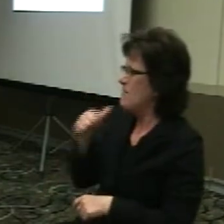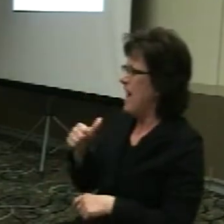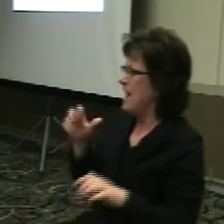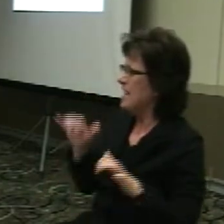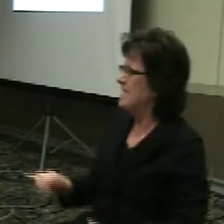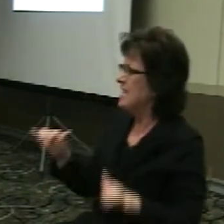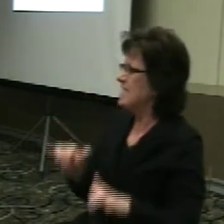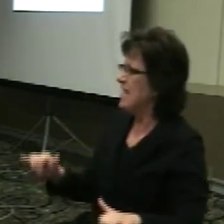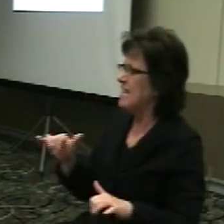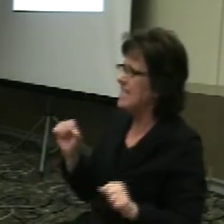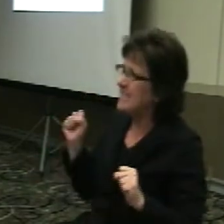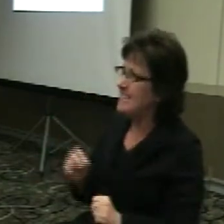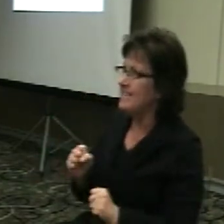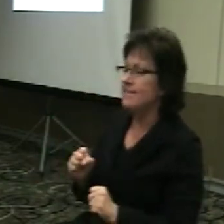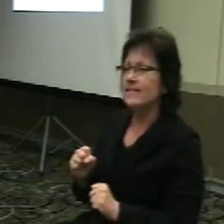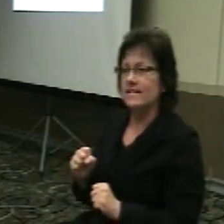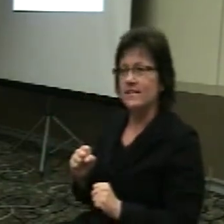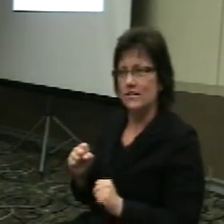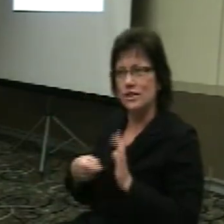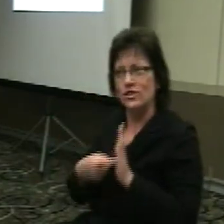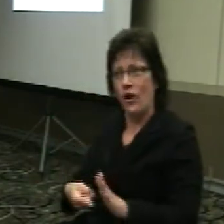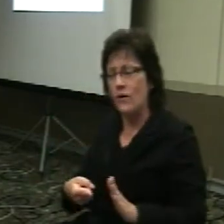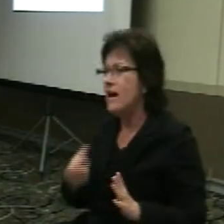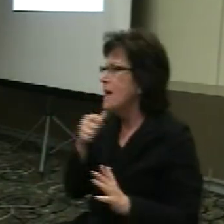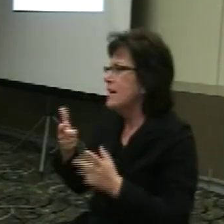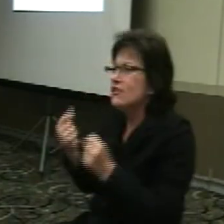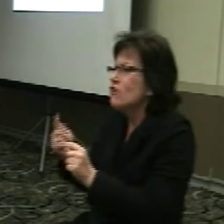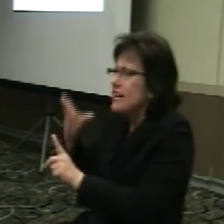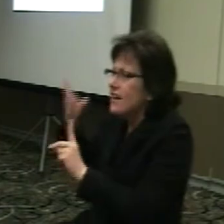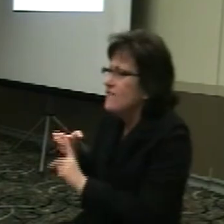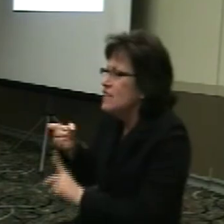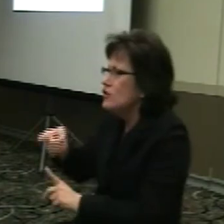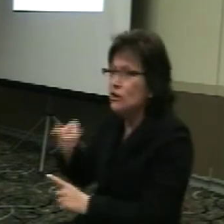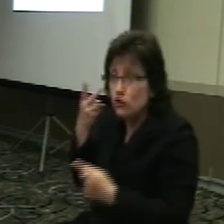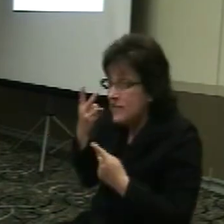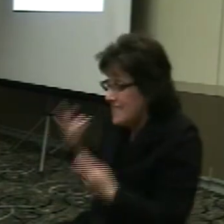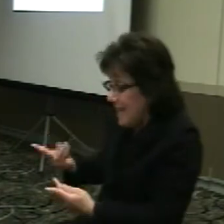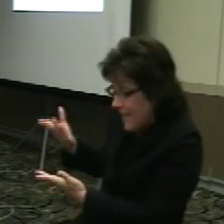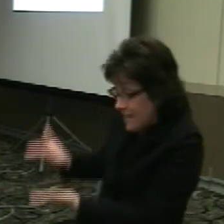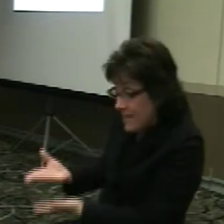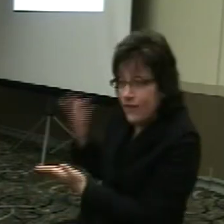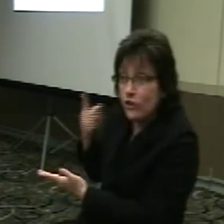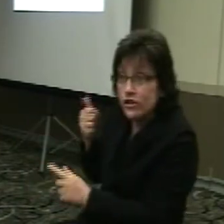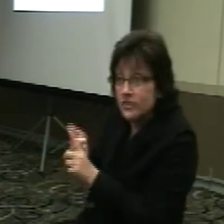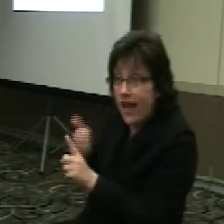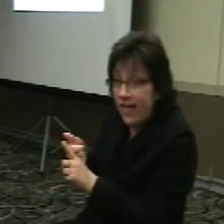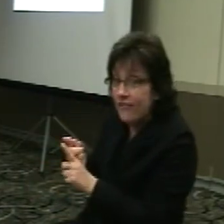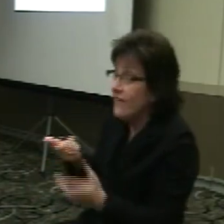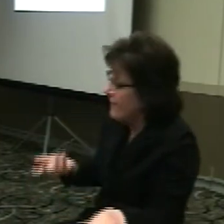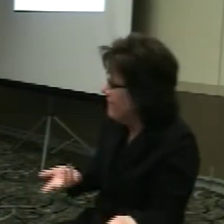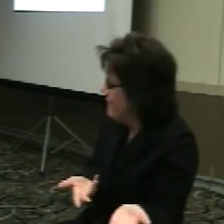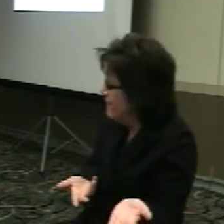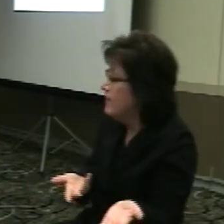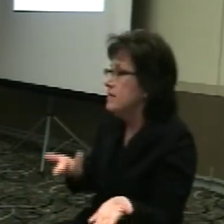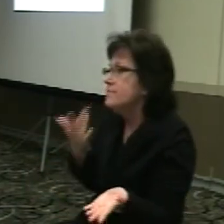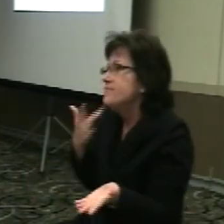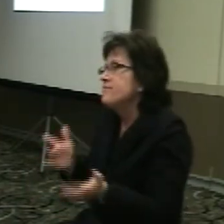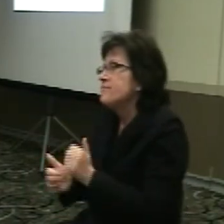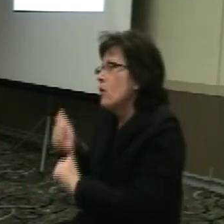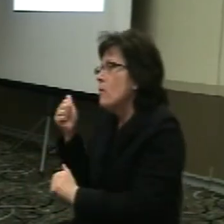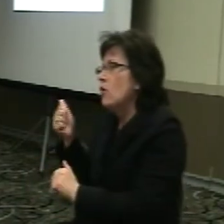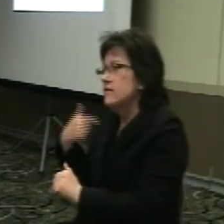Okay? And we can talk about it, and part of the issue is I'm not going to try to convince you. You're seeing it here. Let's talk about that. And you know what? You're lucky because